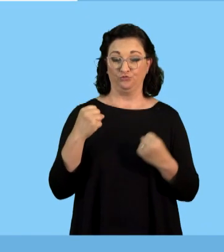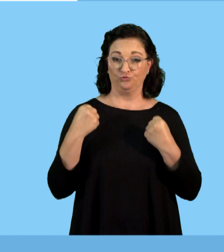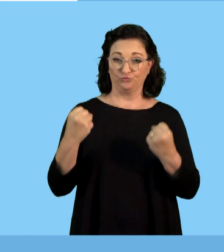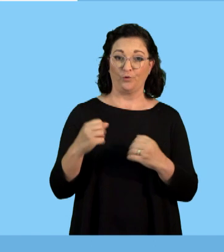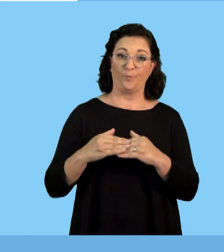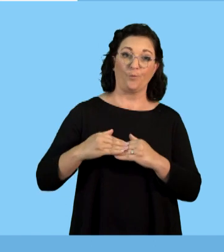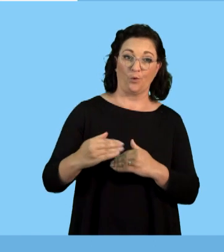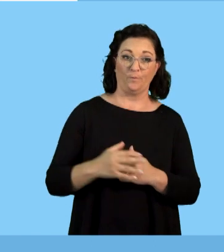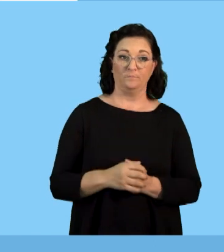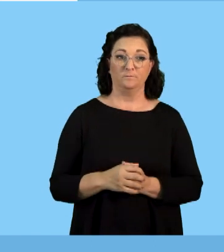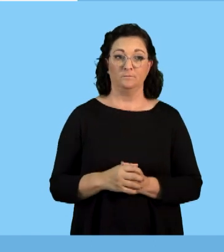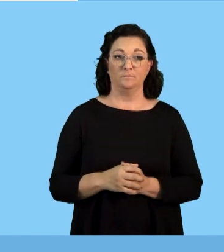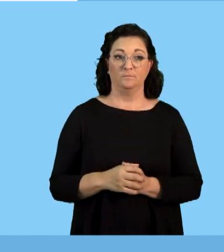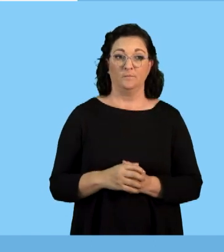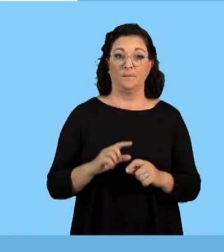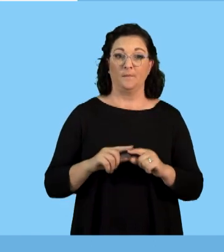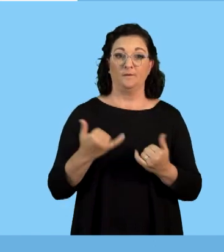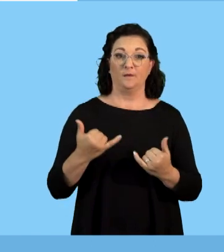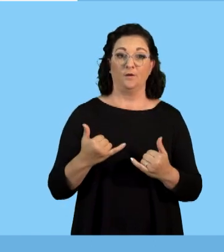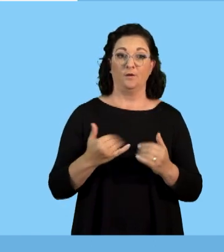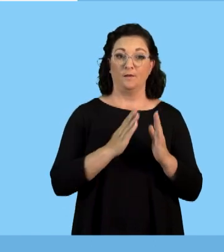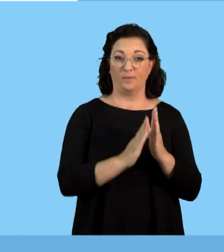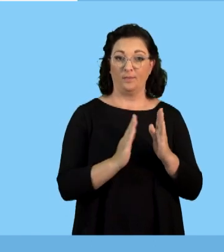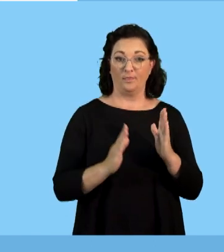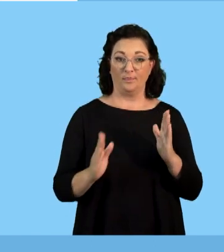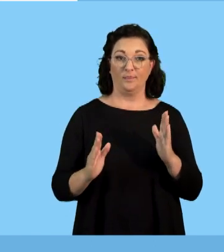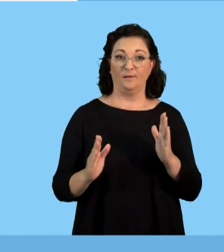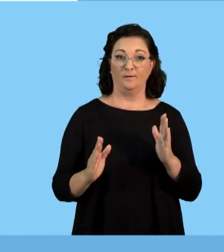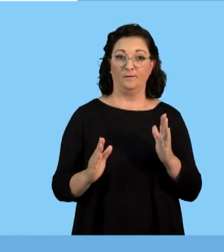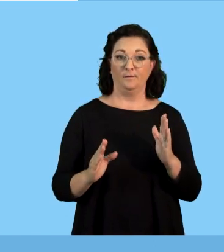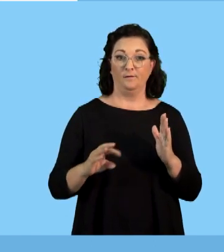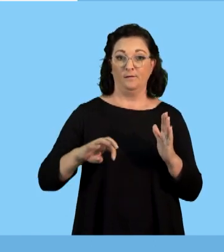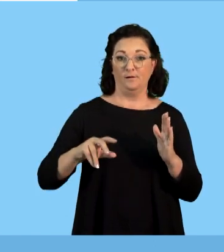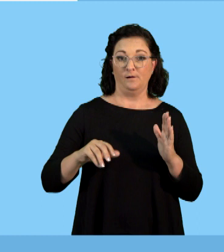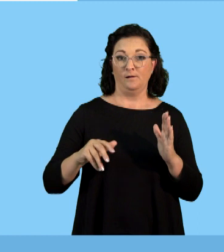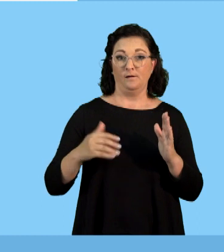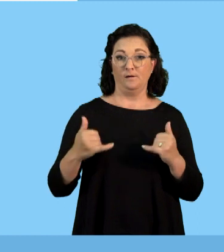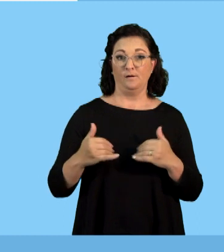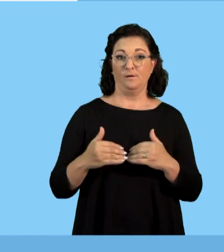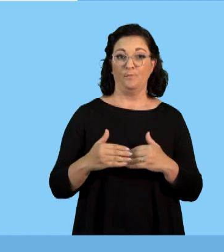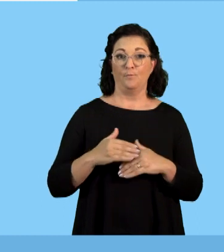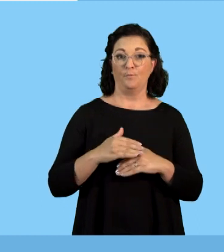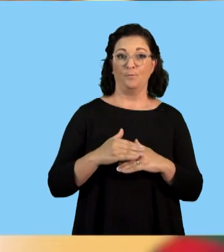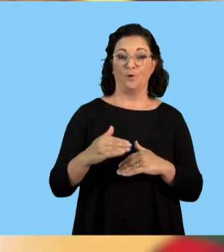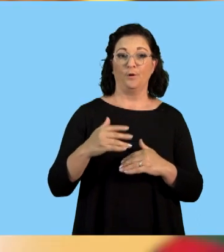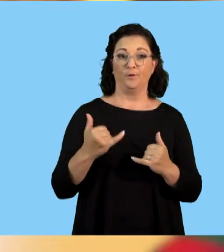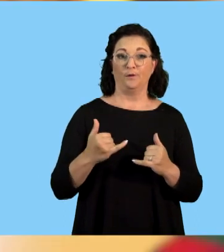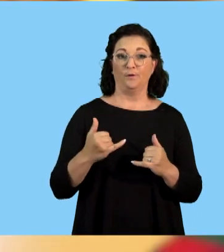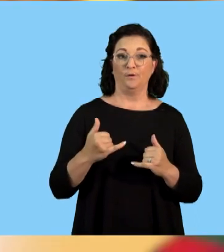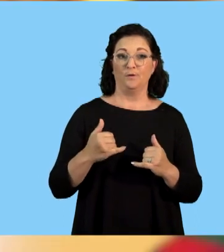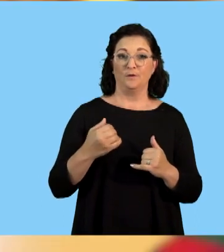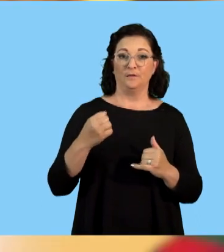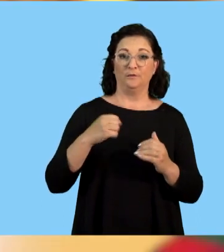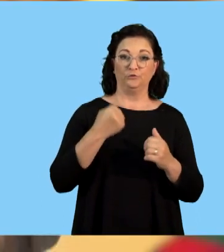note about this is that when we are adding the resistance in parallel, when we're adding another light bulb in parallel, we are